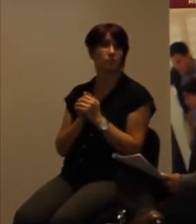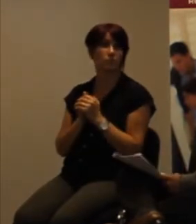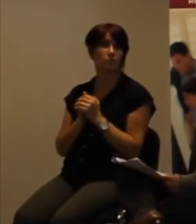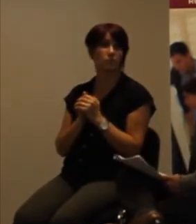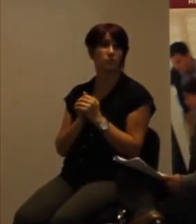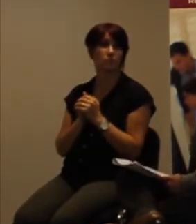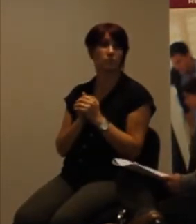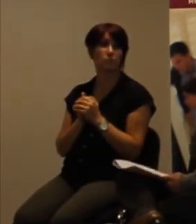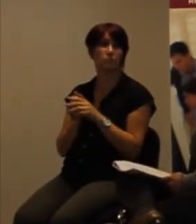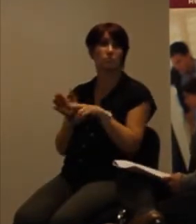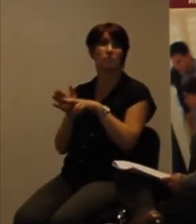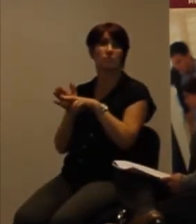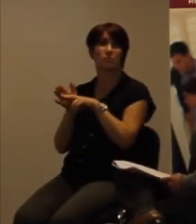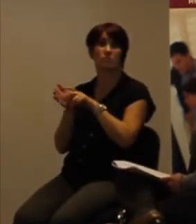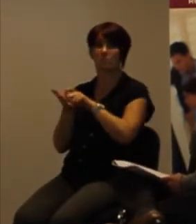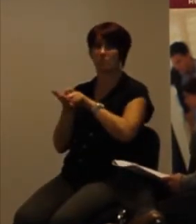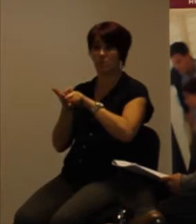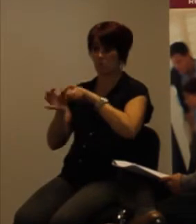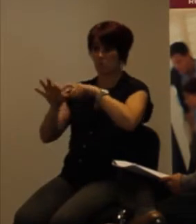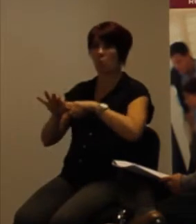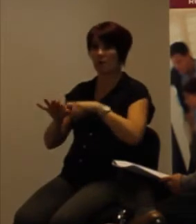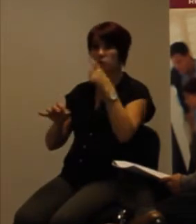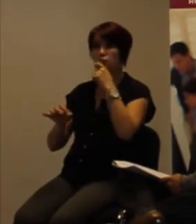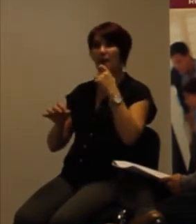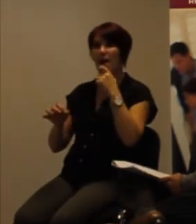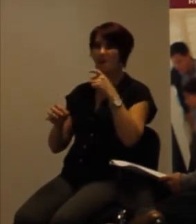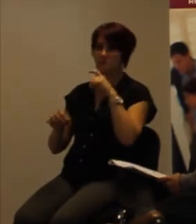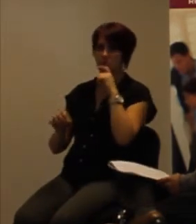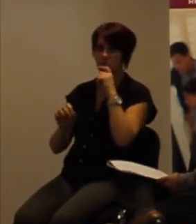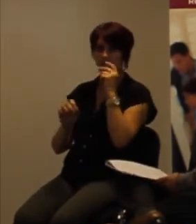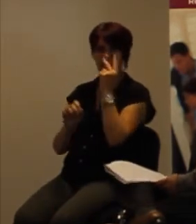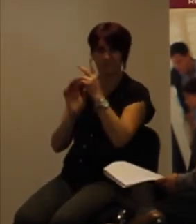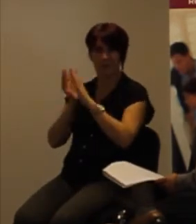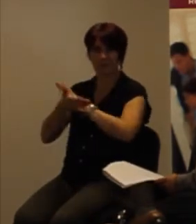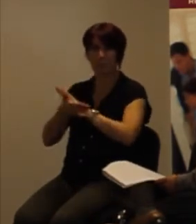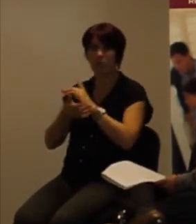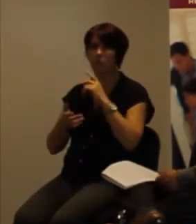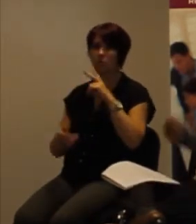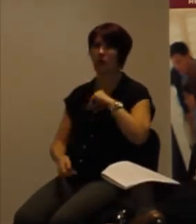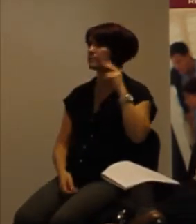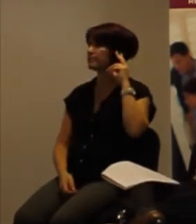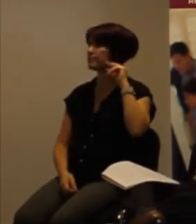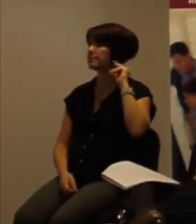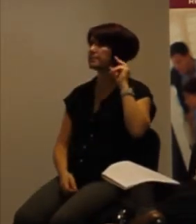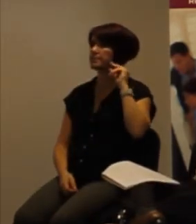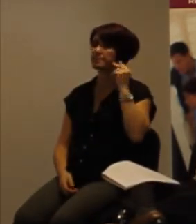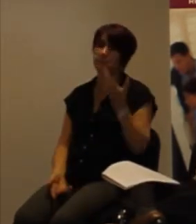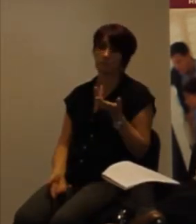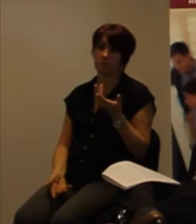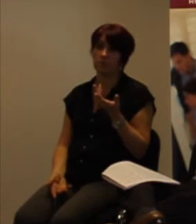presenting written assessment material if we have a visual impairment. Obviously this isn't suitable if reading's